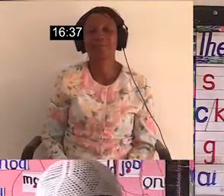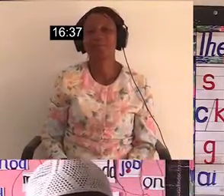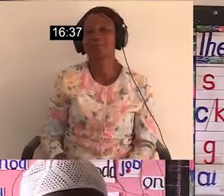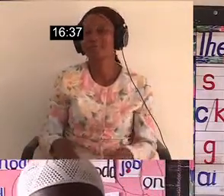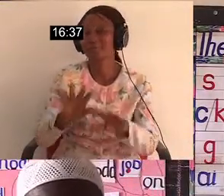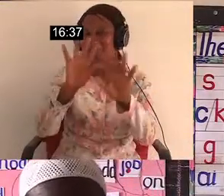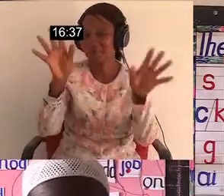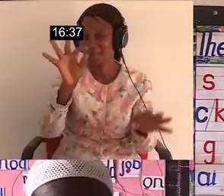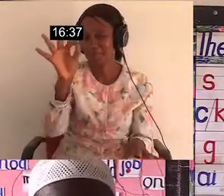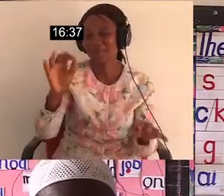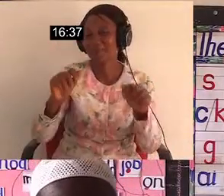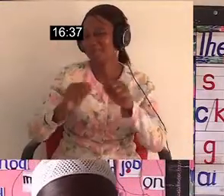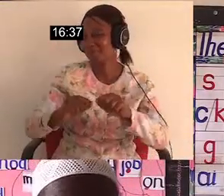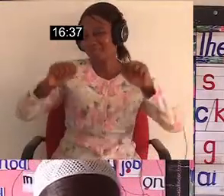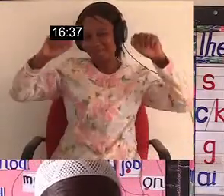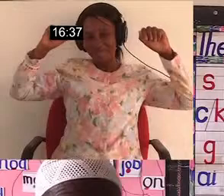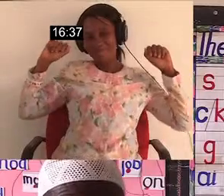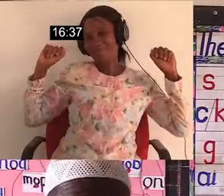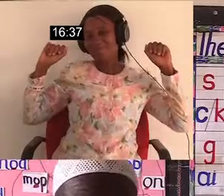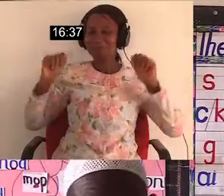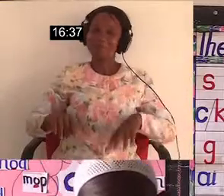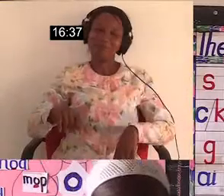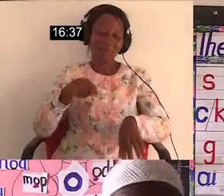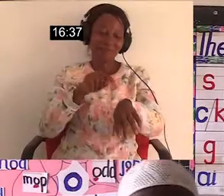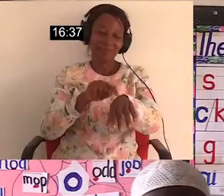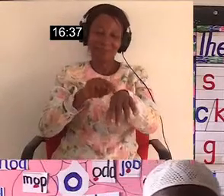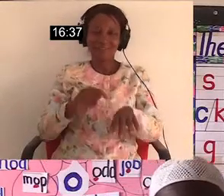You are very comfortable now. This time,